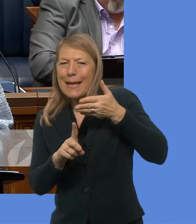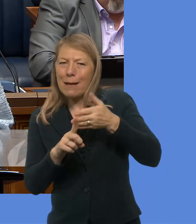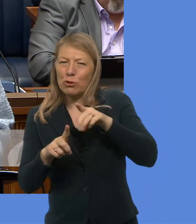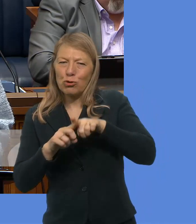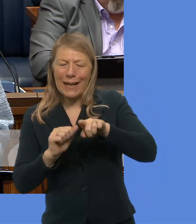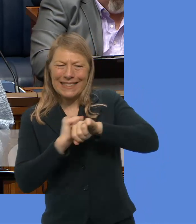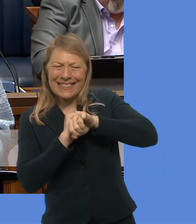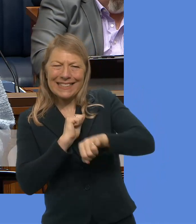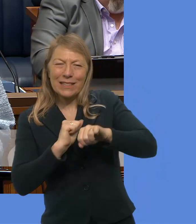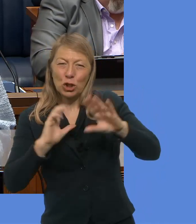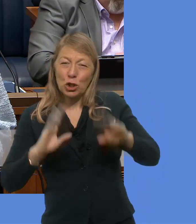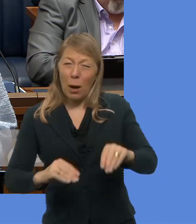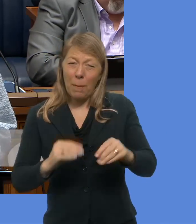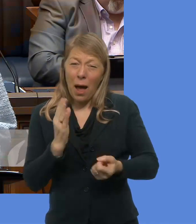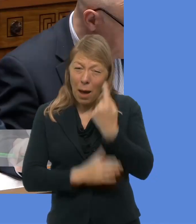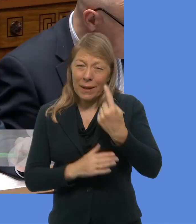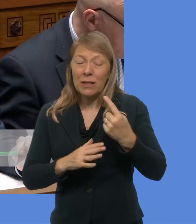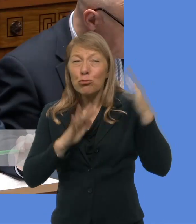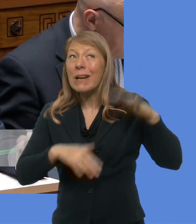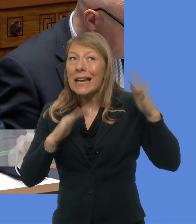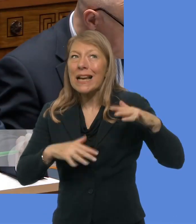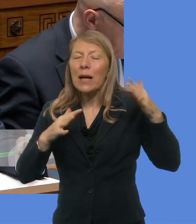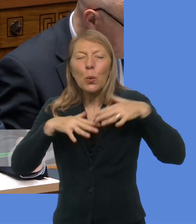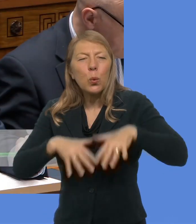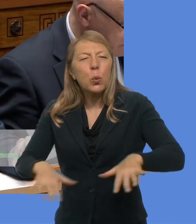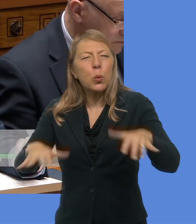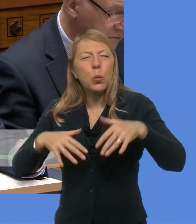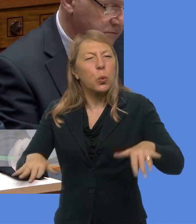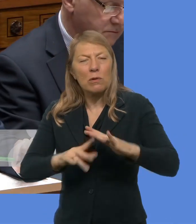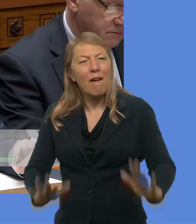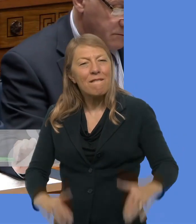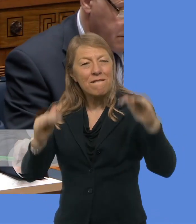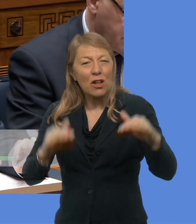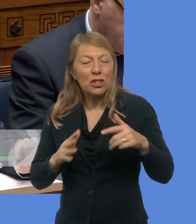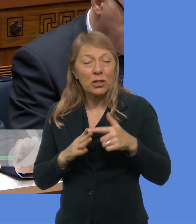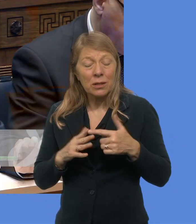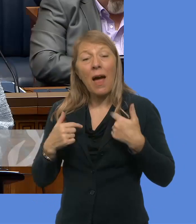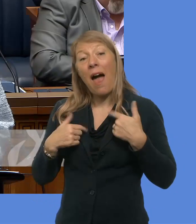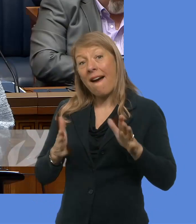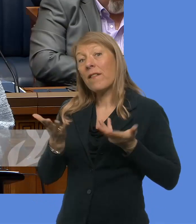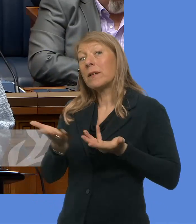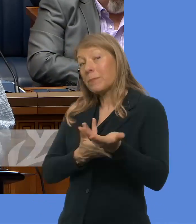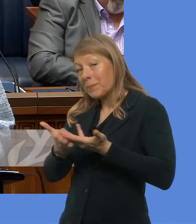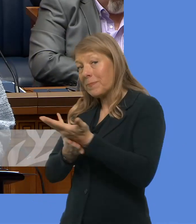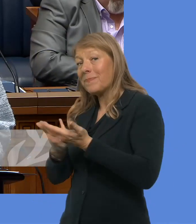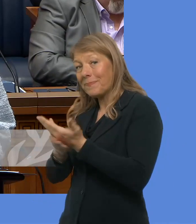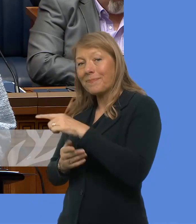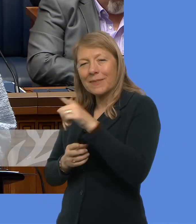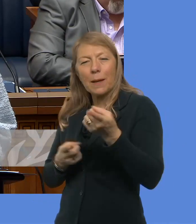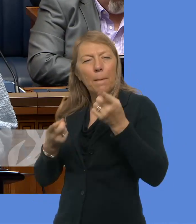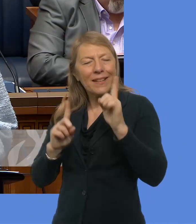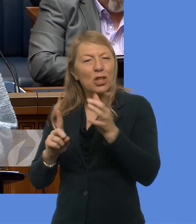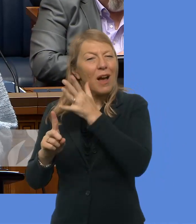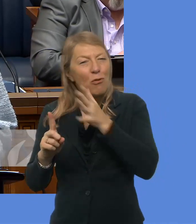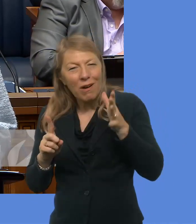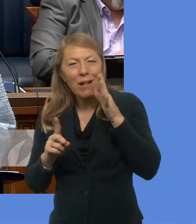place. And I have had some conversations with both the Minister for Infrastructure but the Minister for Environment, Agriculture, Environment and Rural